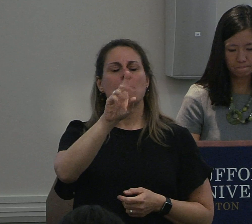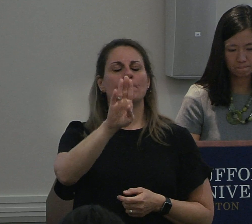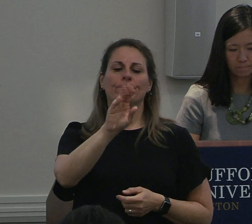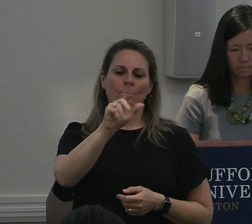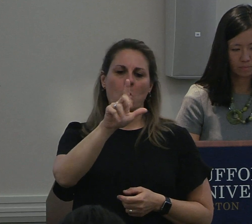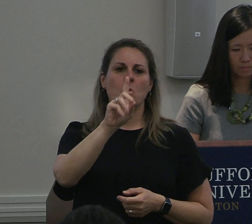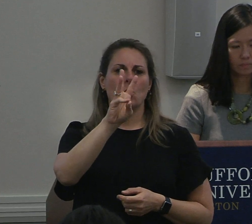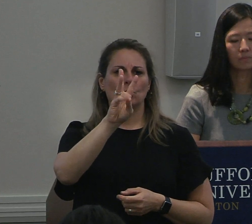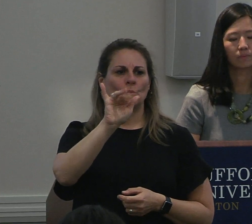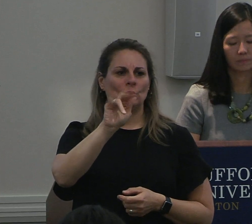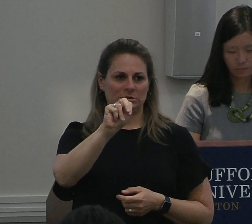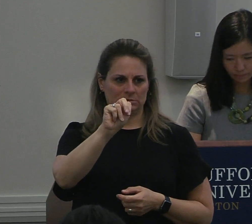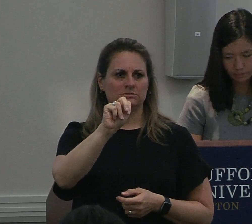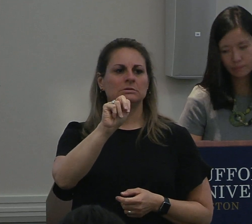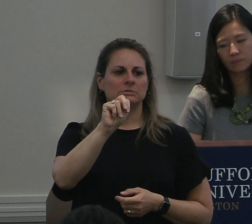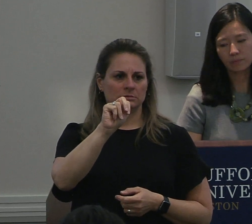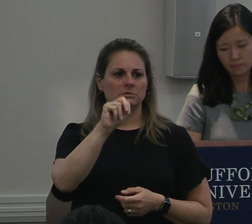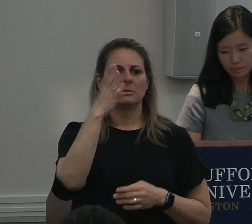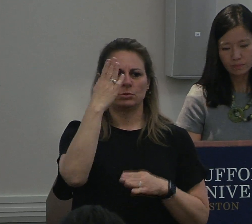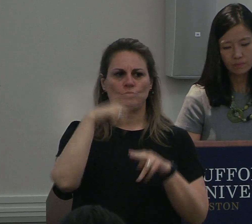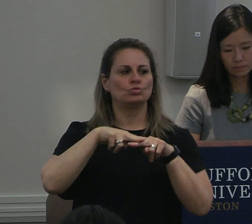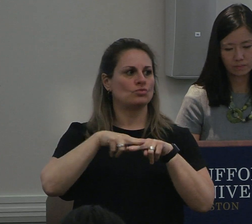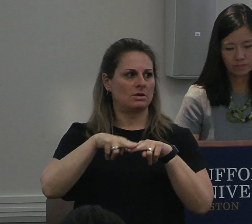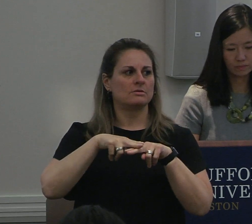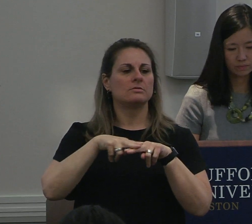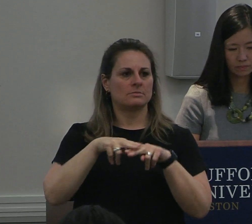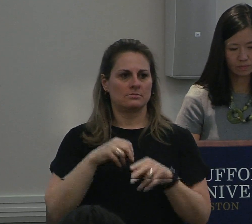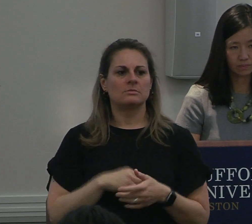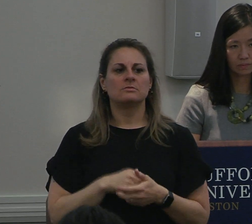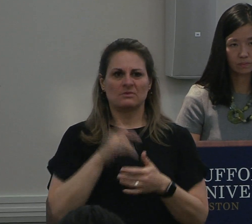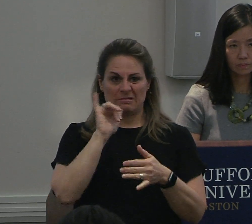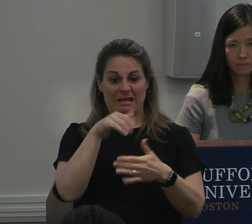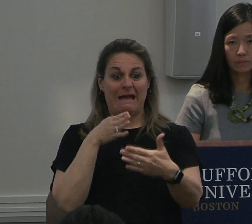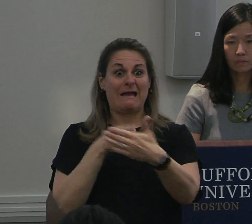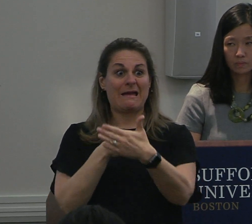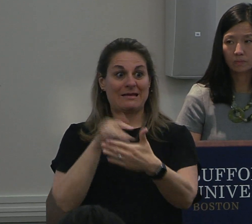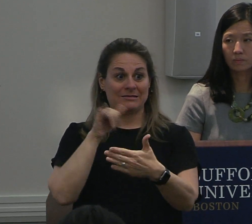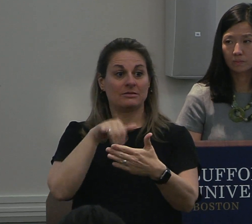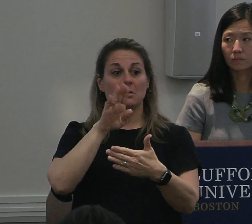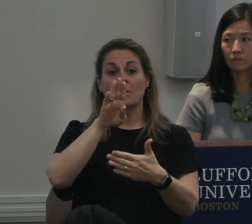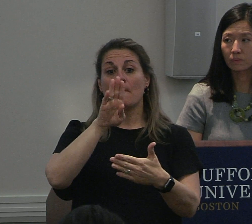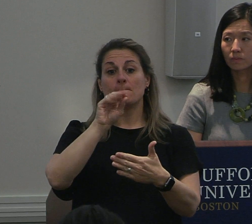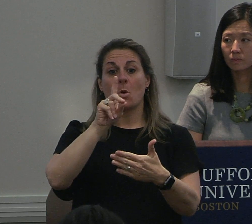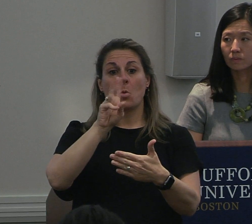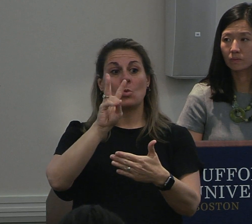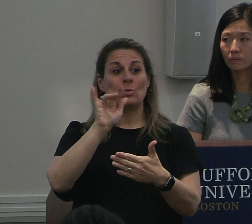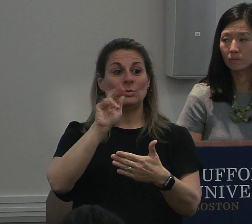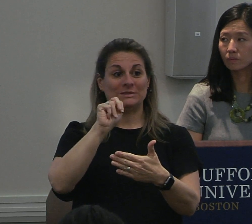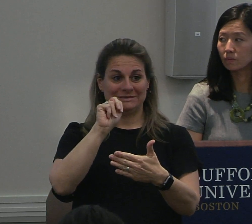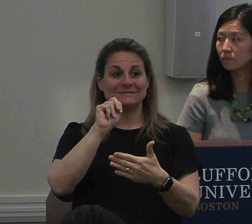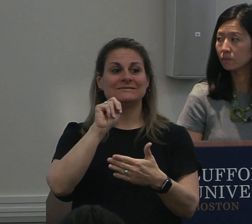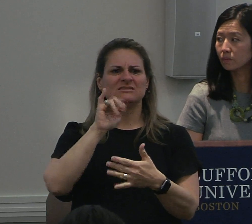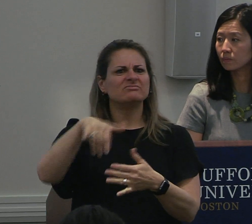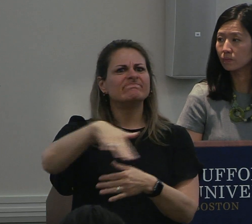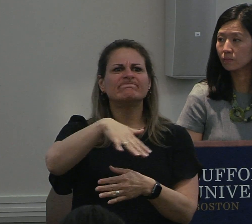ways to get to Mass General, either by the Red Line or by the Blue Line. But